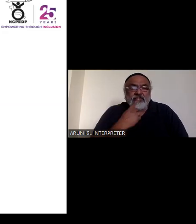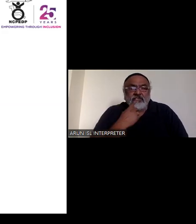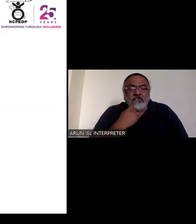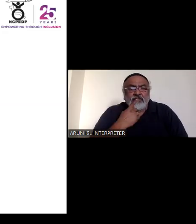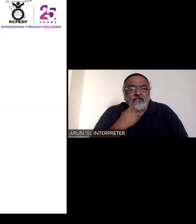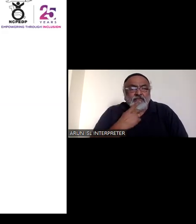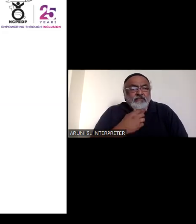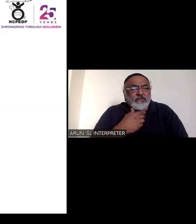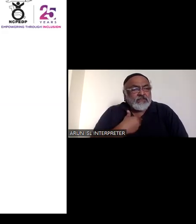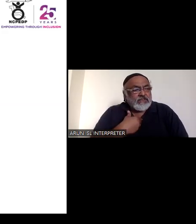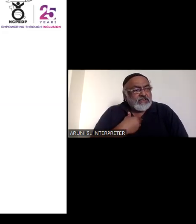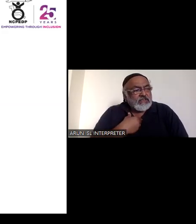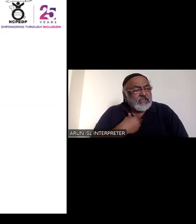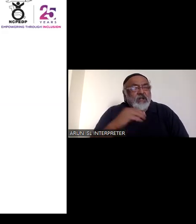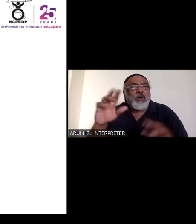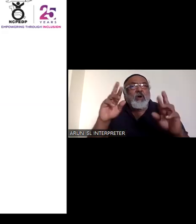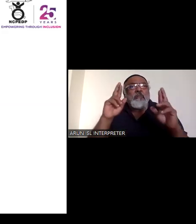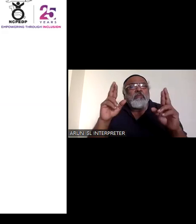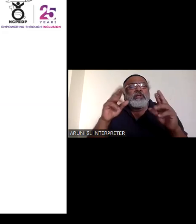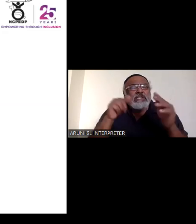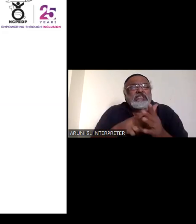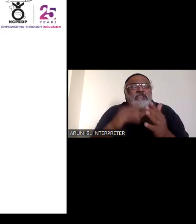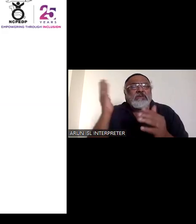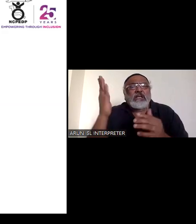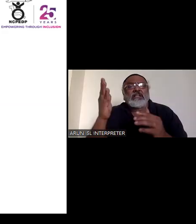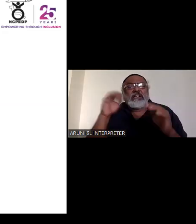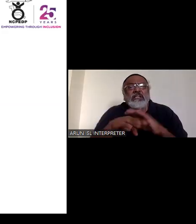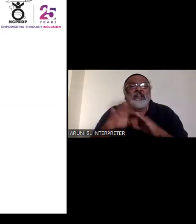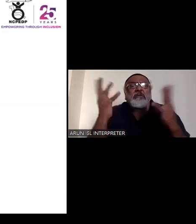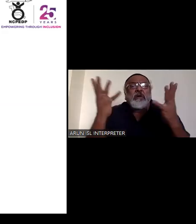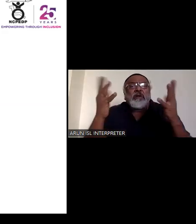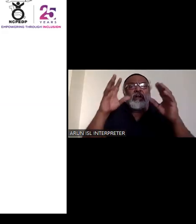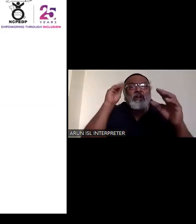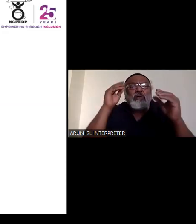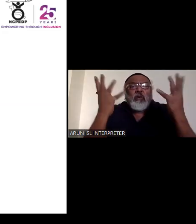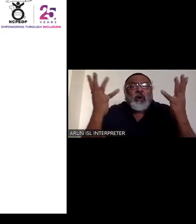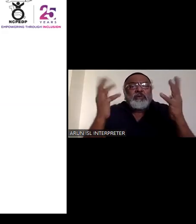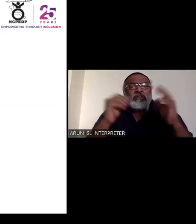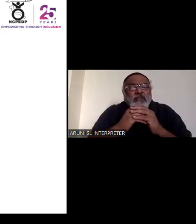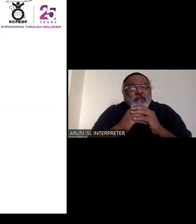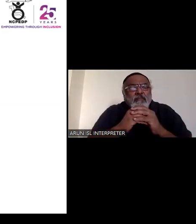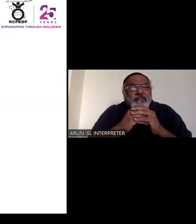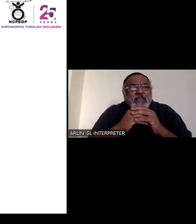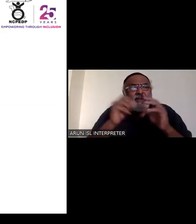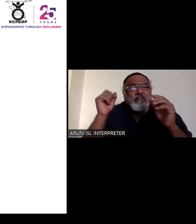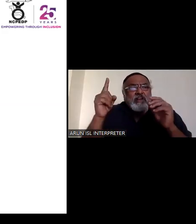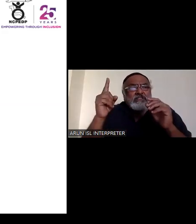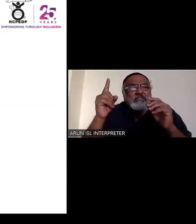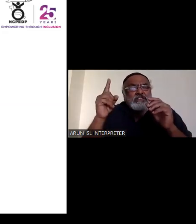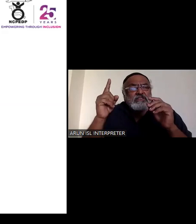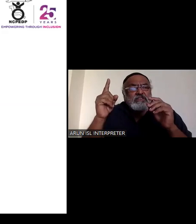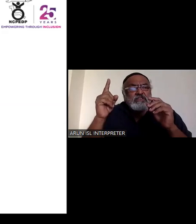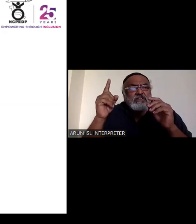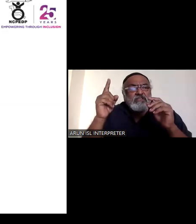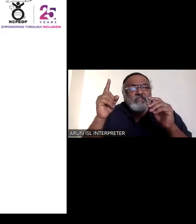My expectations of this session are. Zoomies. MCPED. First of all, screen sharing. First, you